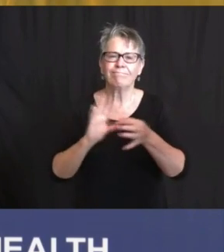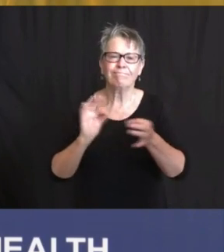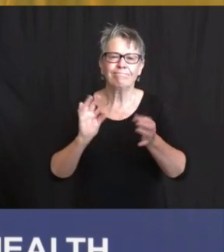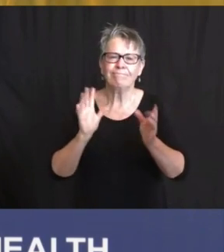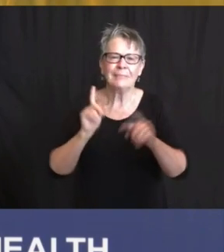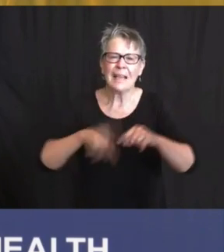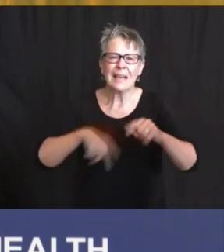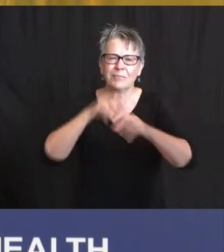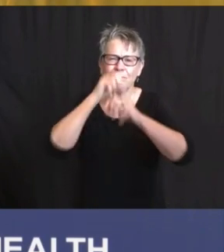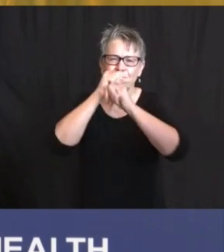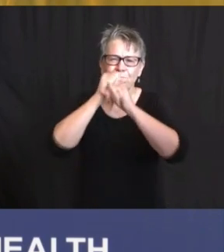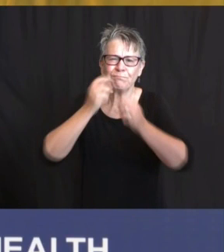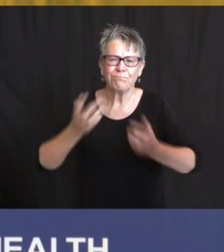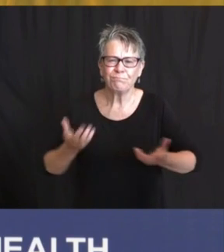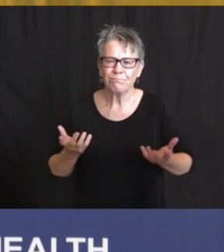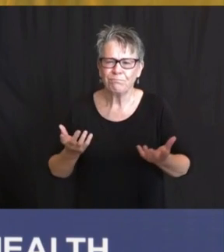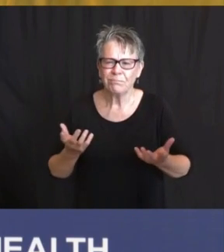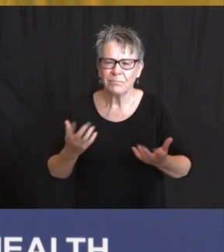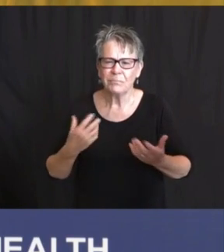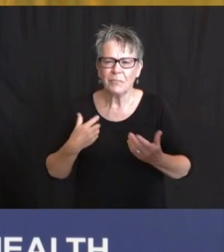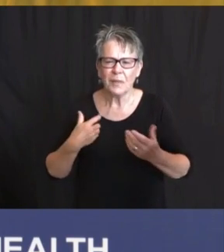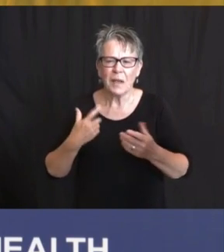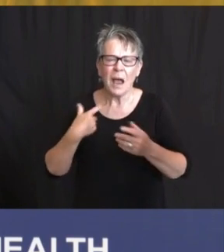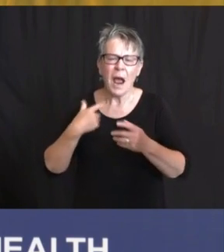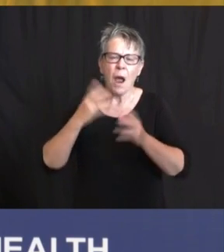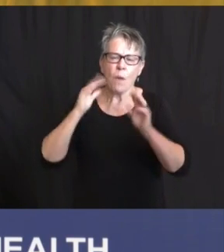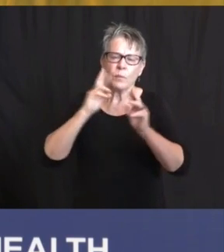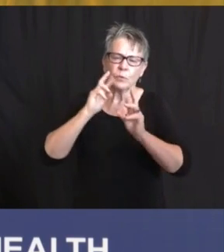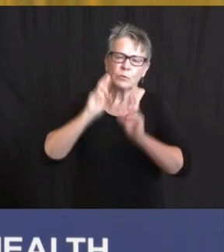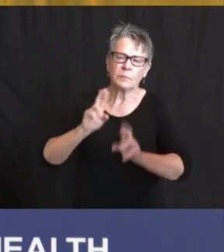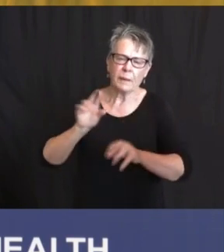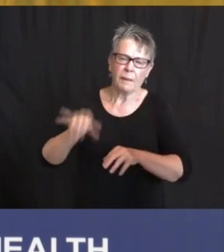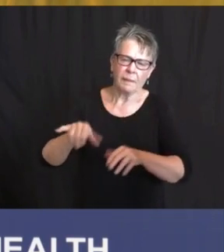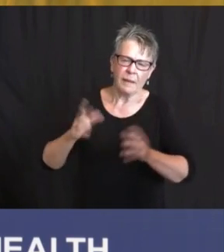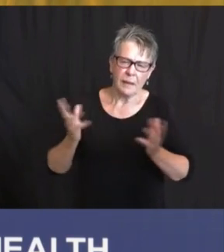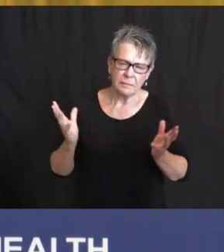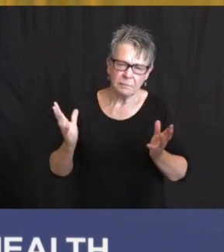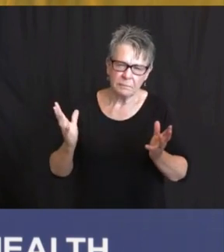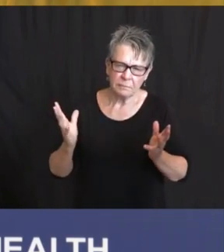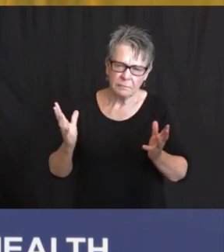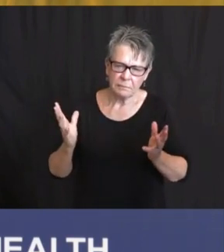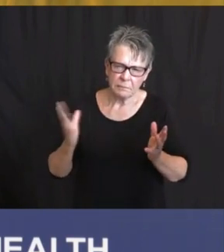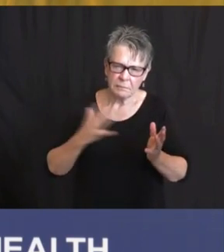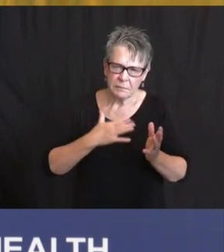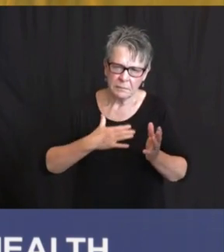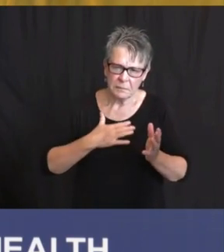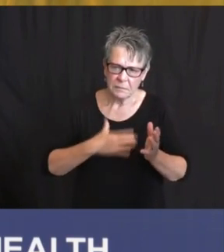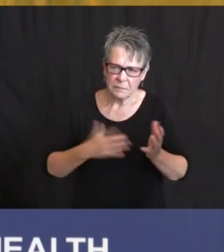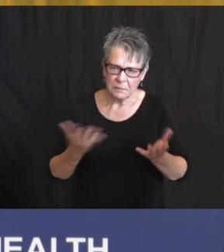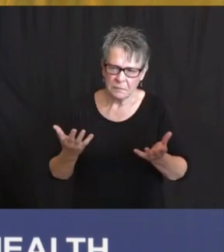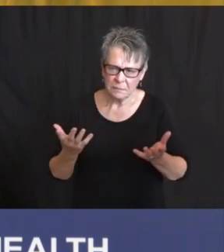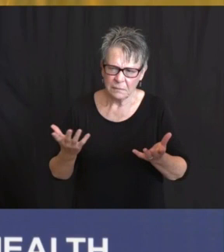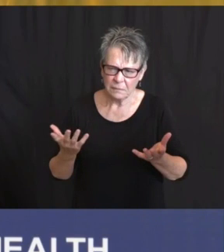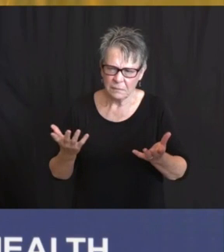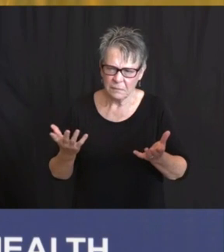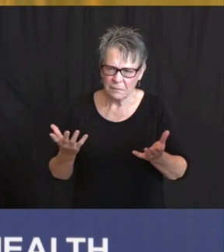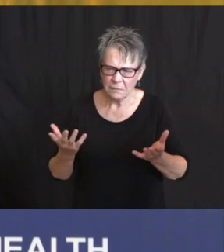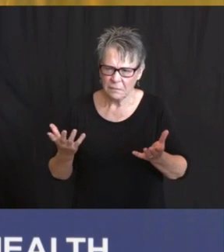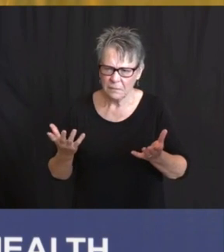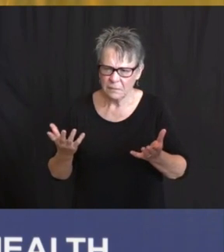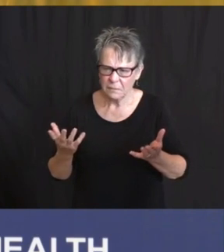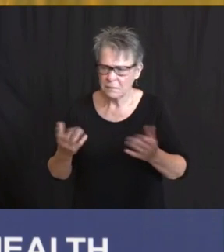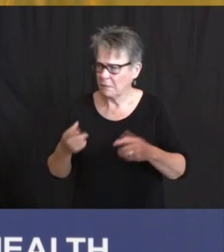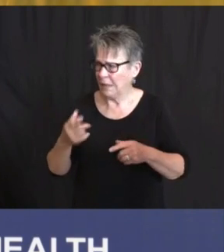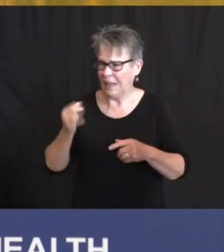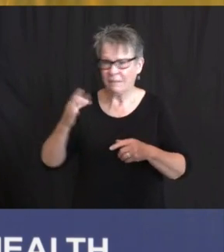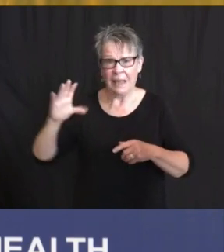But I will reiterate what I said yesterday. I don't know where we'd be without Colonel Pat Callahan and George Helmy. Literally don't know where